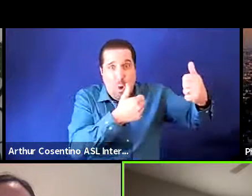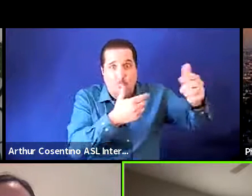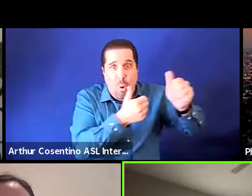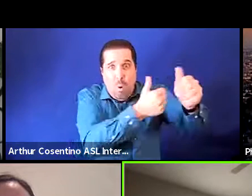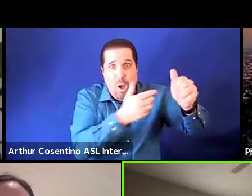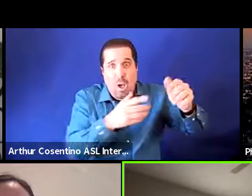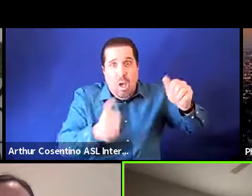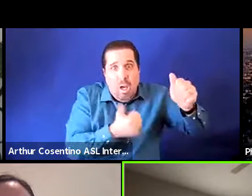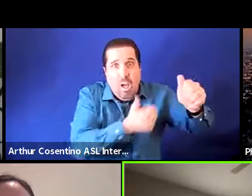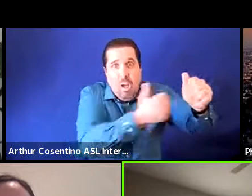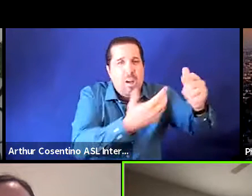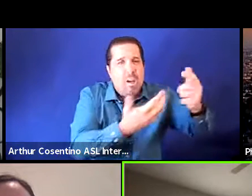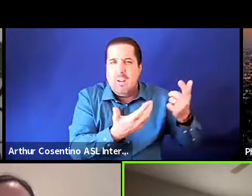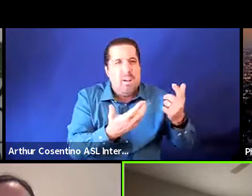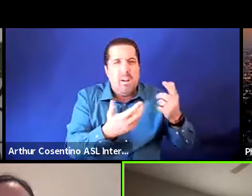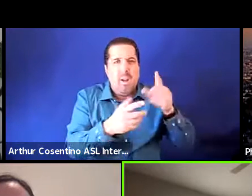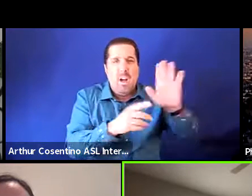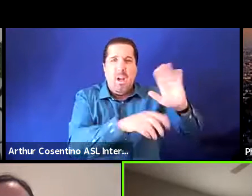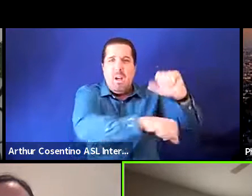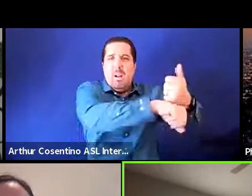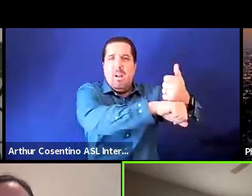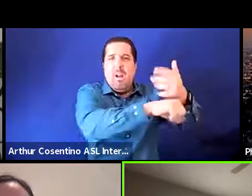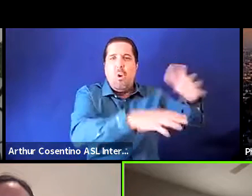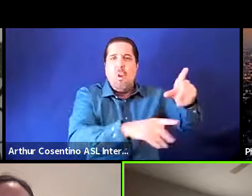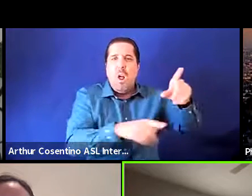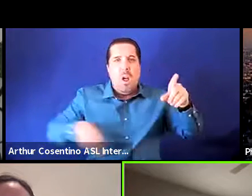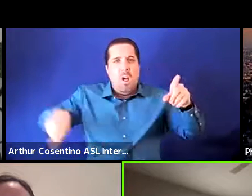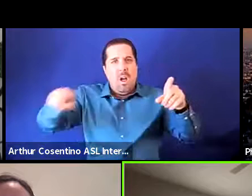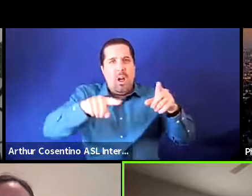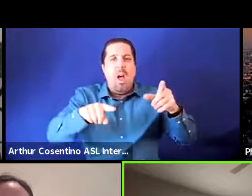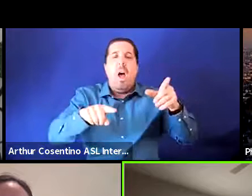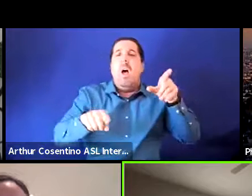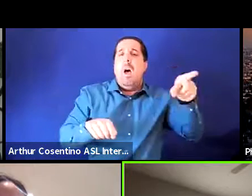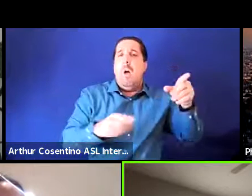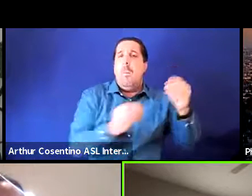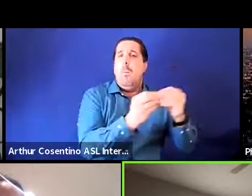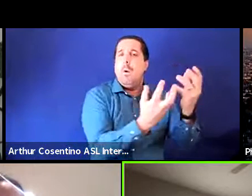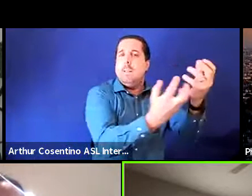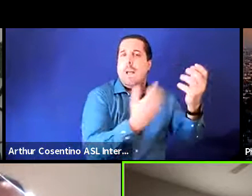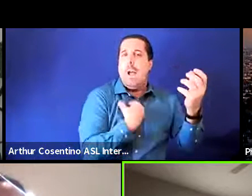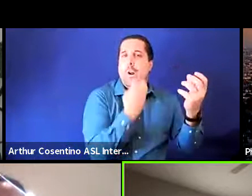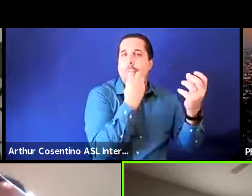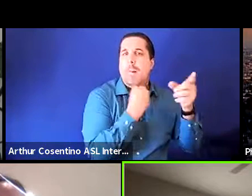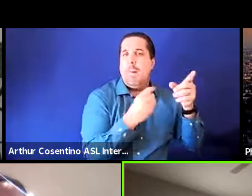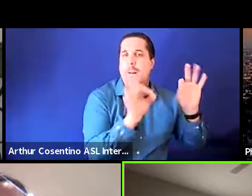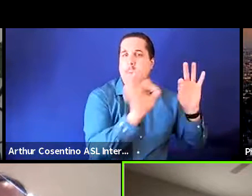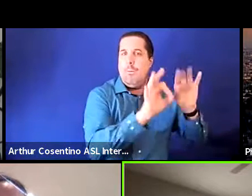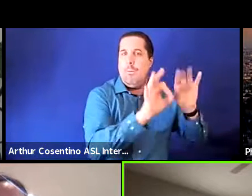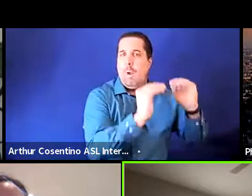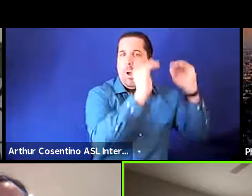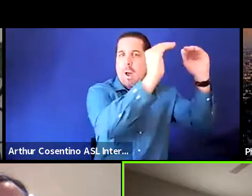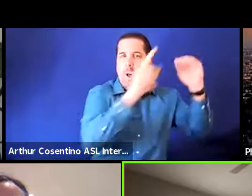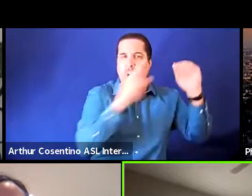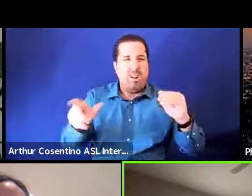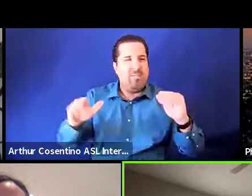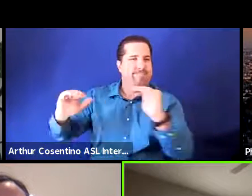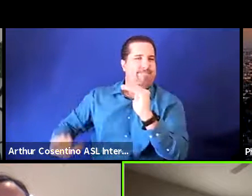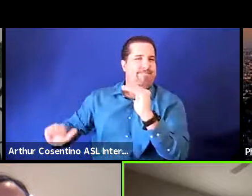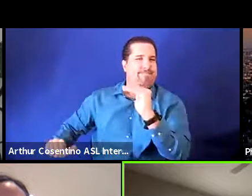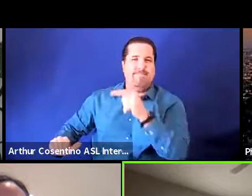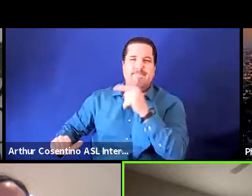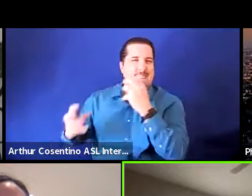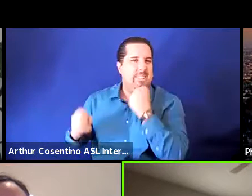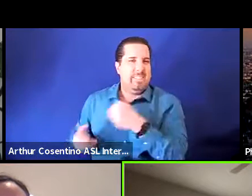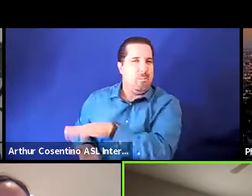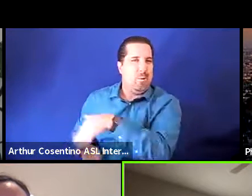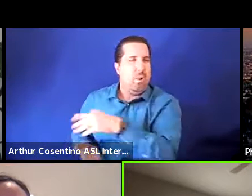belief that creates a condition in which others are more desirable while others are not. I continue to share this because we must understand that none of